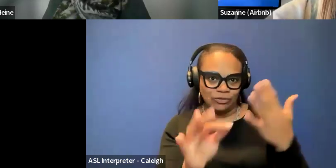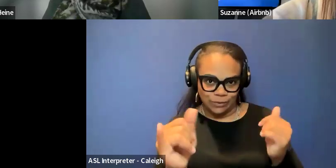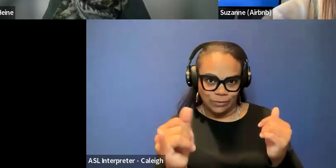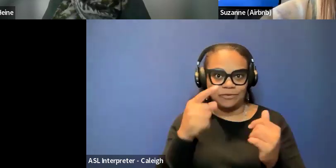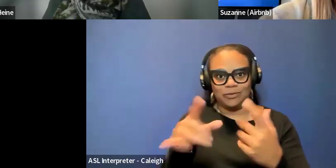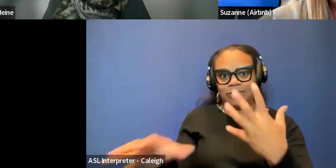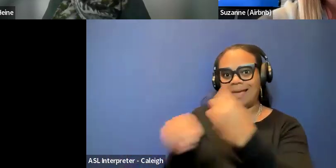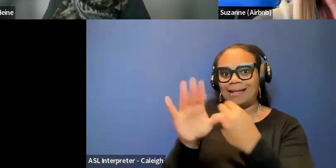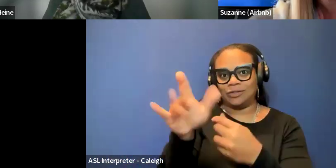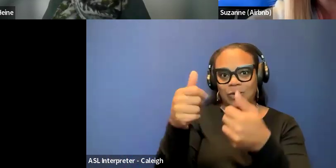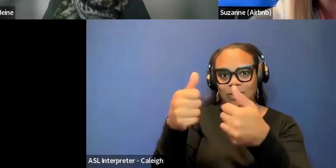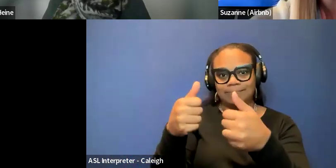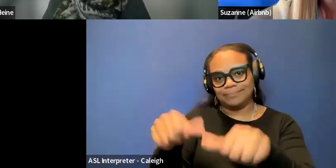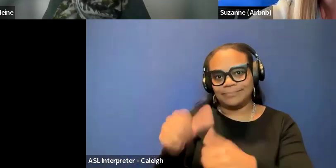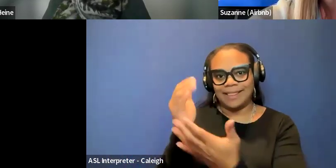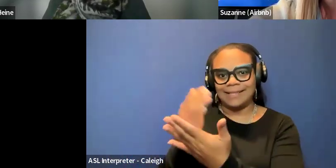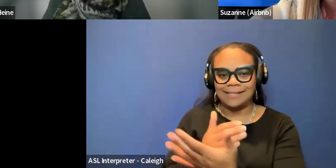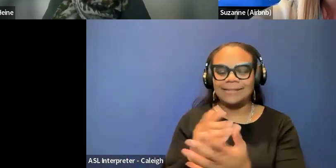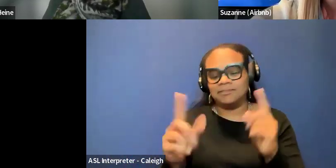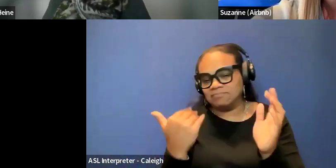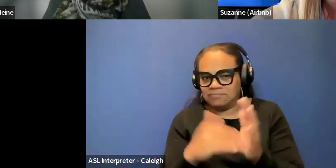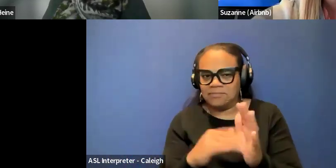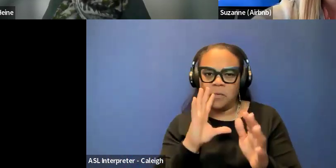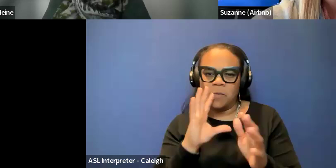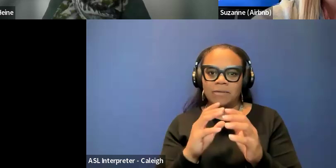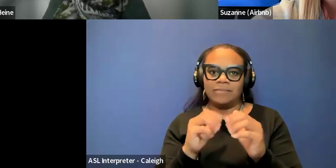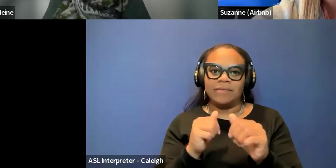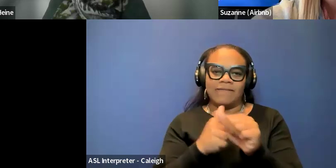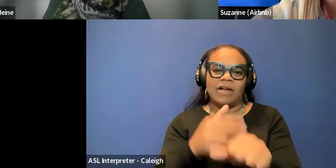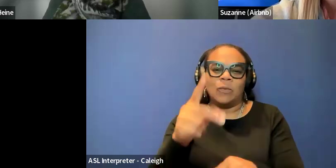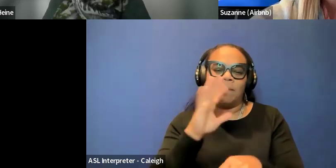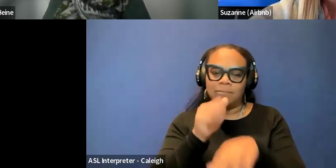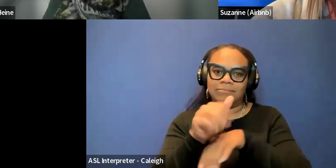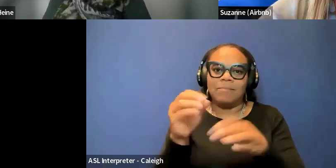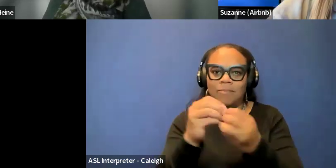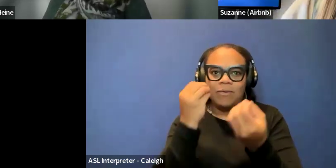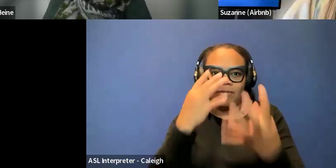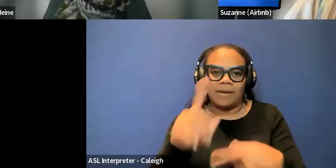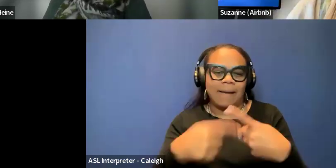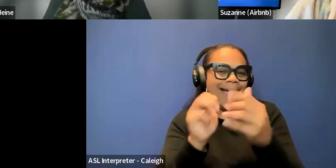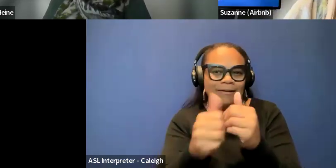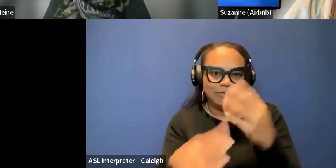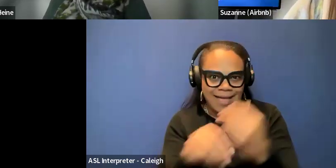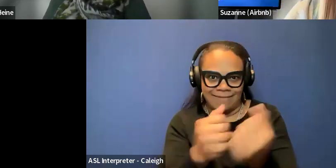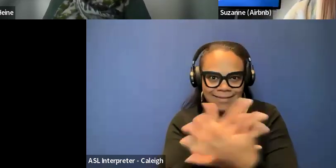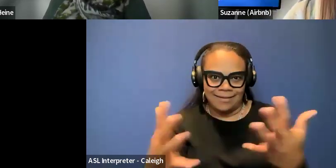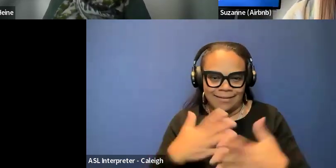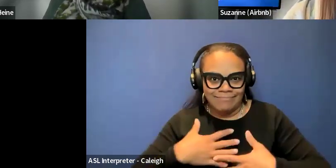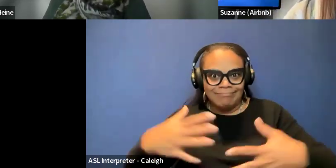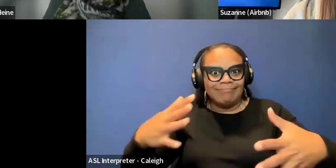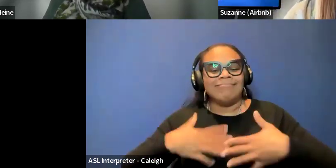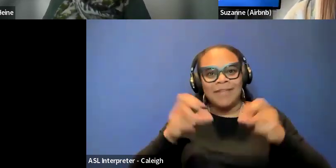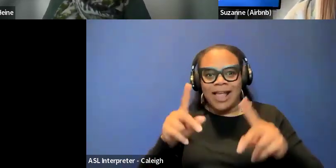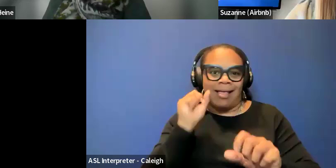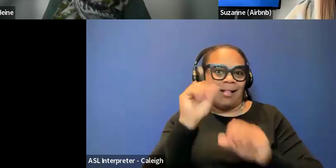listing. But again, we will follow up with more information about adding accessibility features. Okay, I've covered a